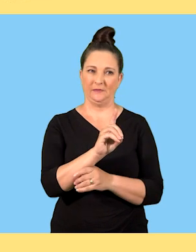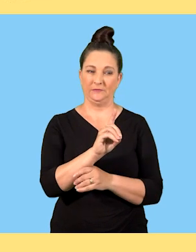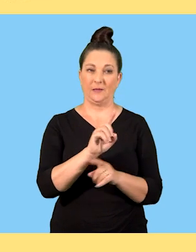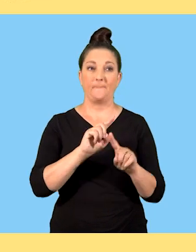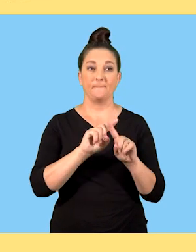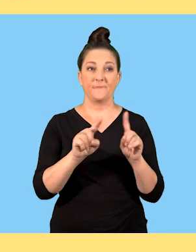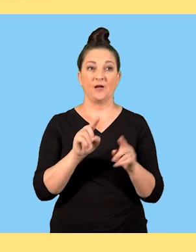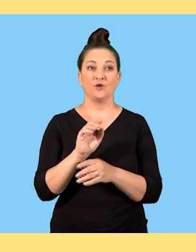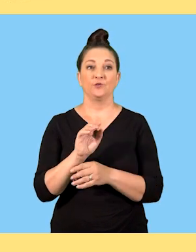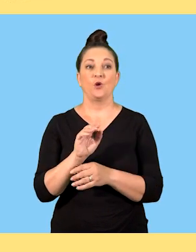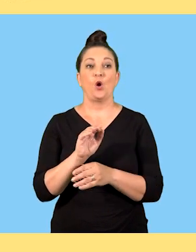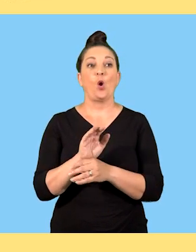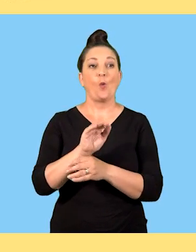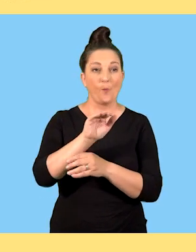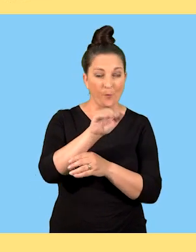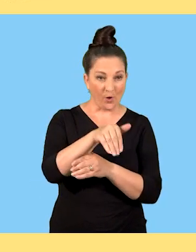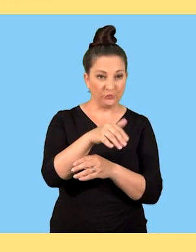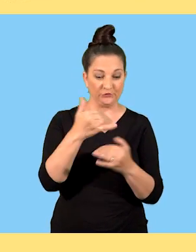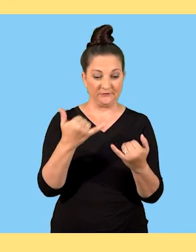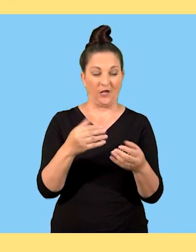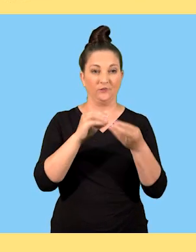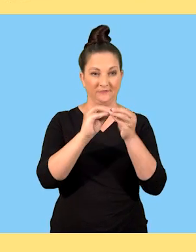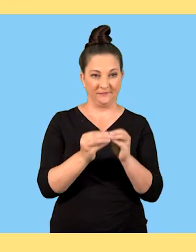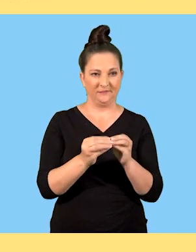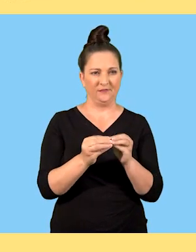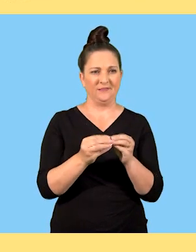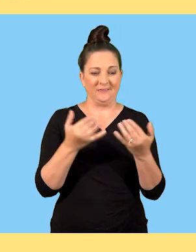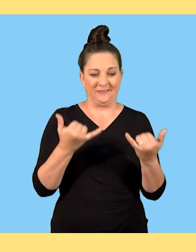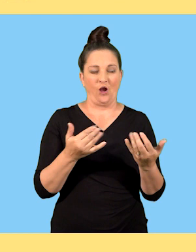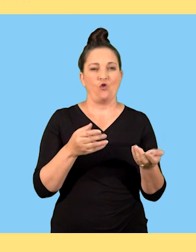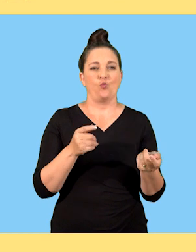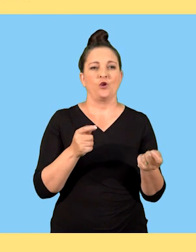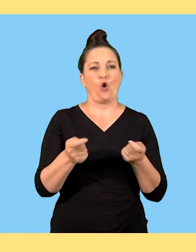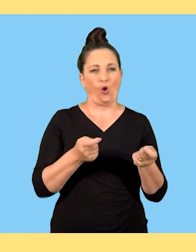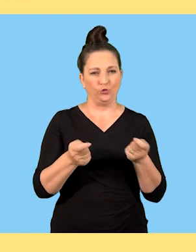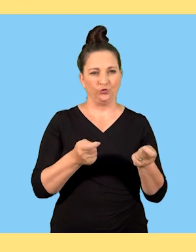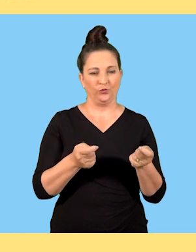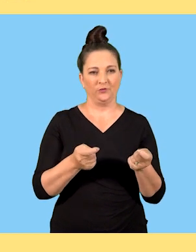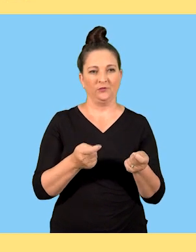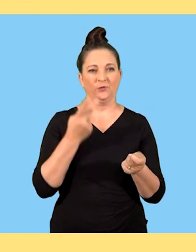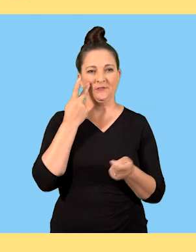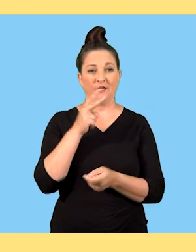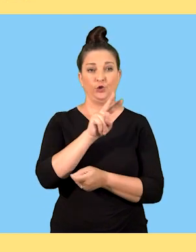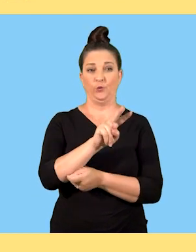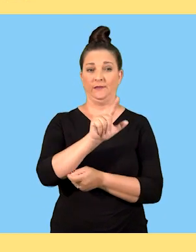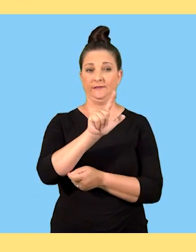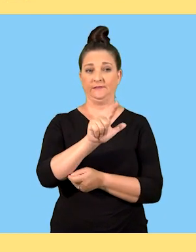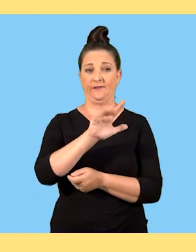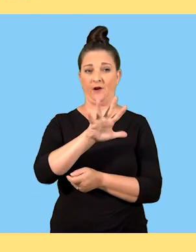In the post-adjustment, it means we come now to our debtors control, where we had